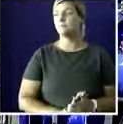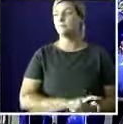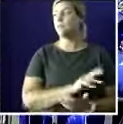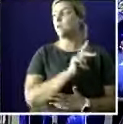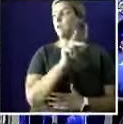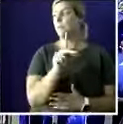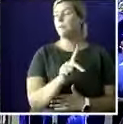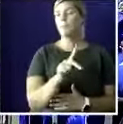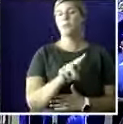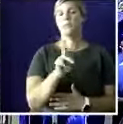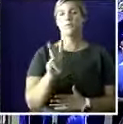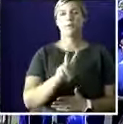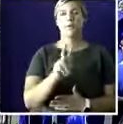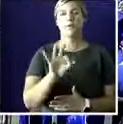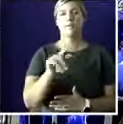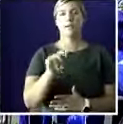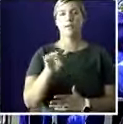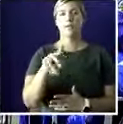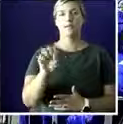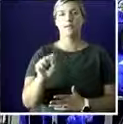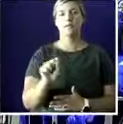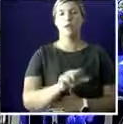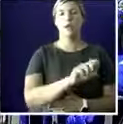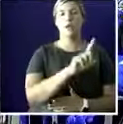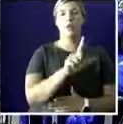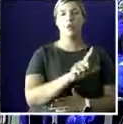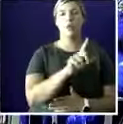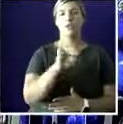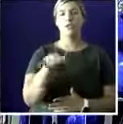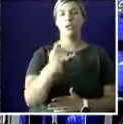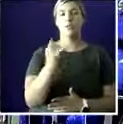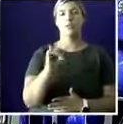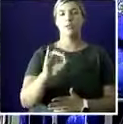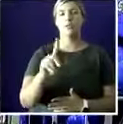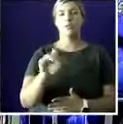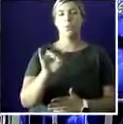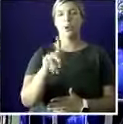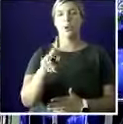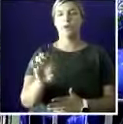Paige Victoria Fallis. Logan Jonathan Drake.